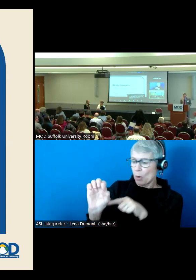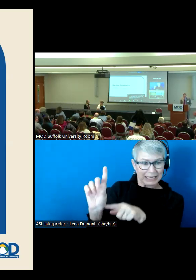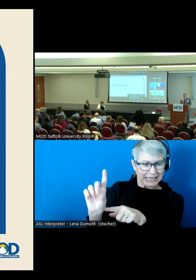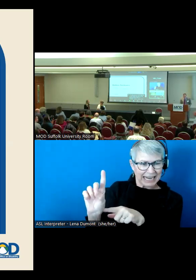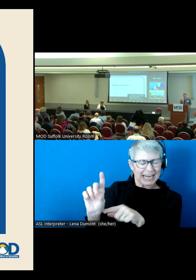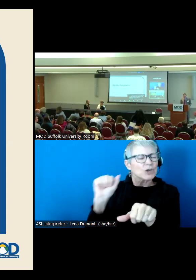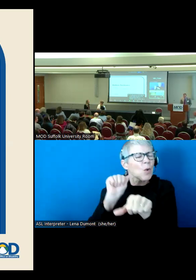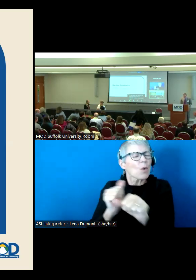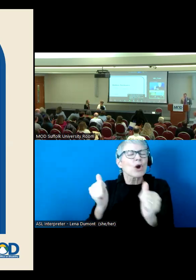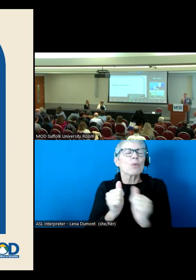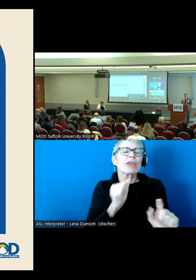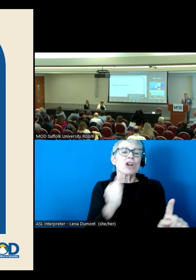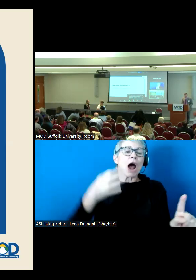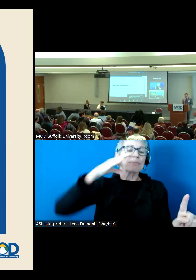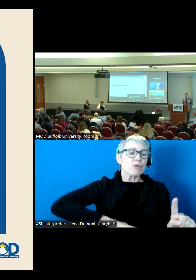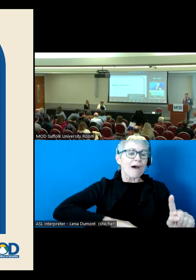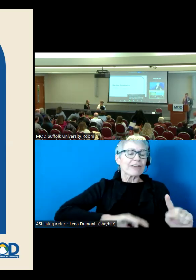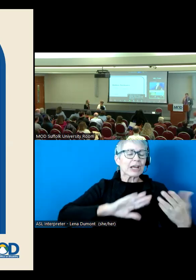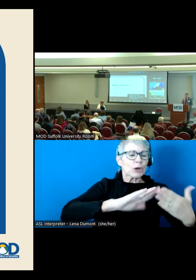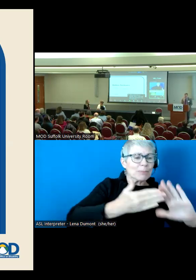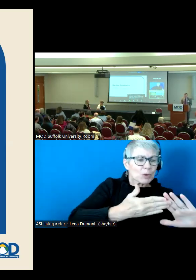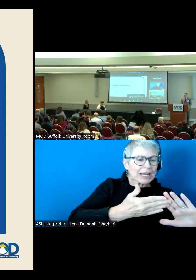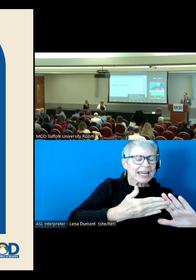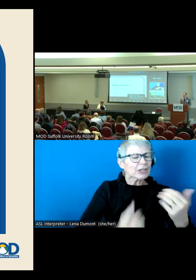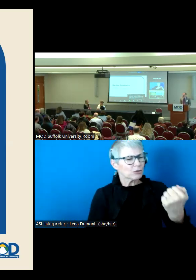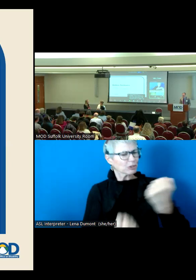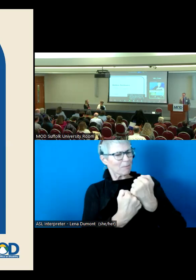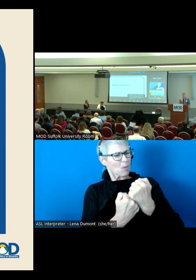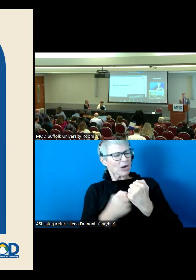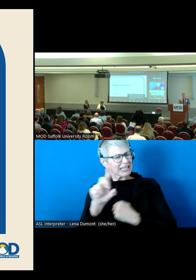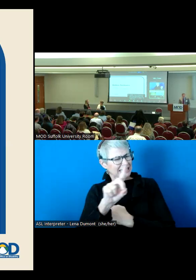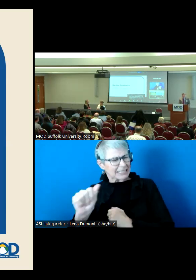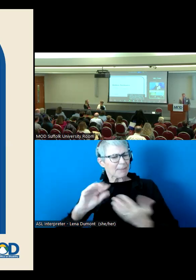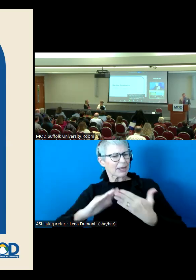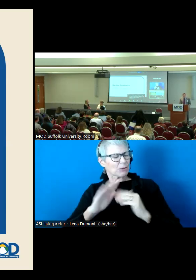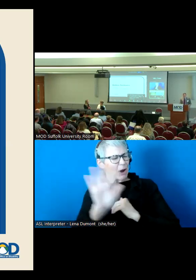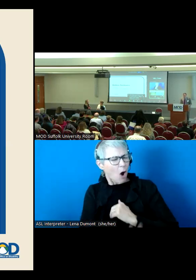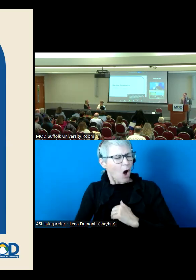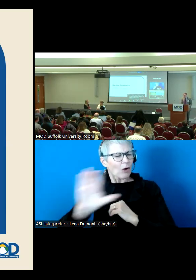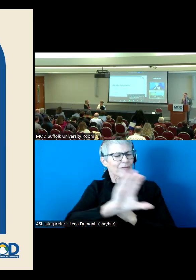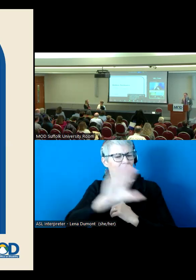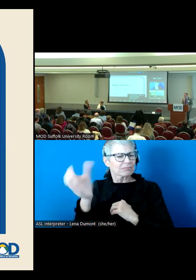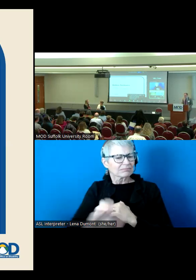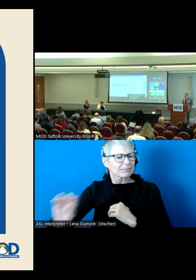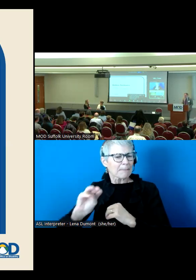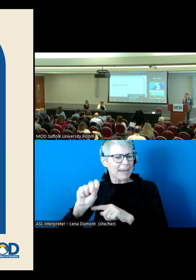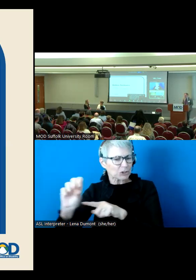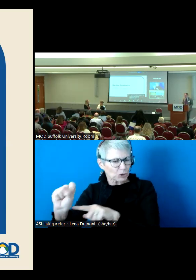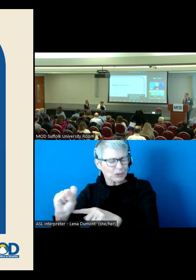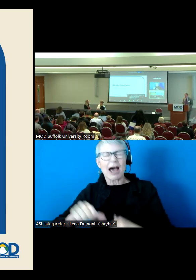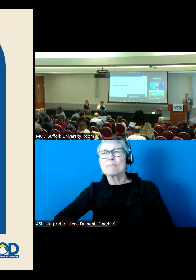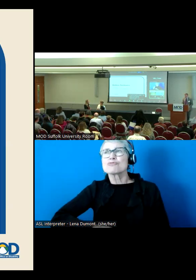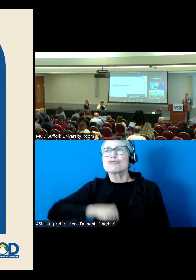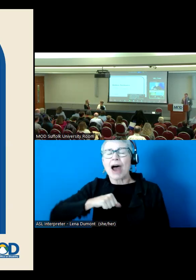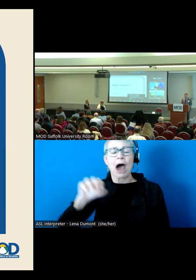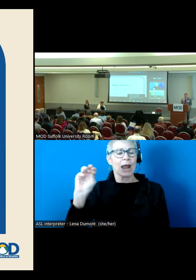the nonprofit sector to support the needs of the disability community across the Commonwealth. I am so proud that the Mass Office of Disability,